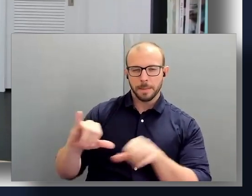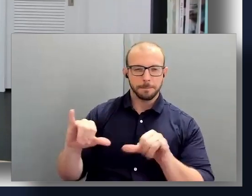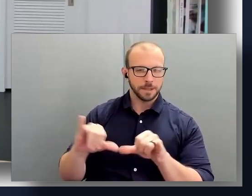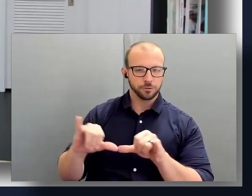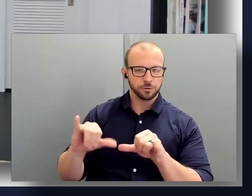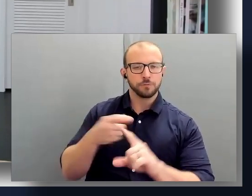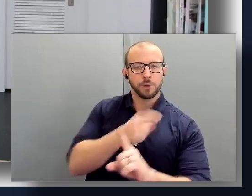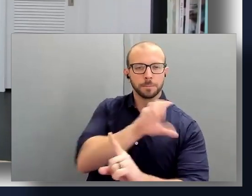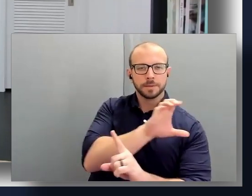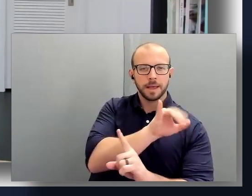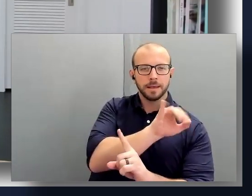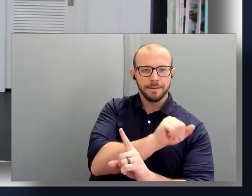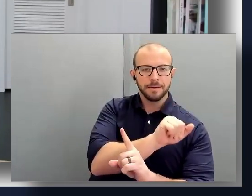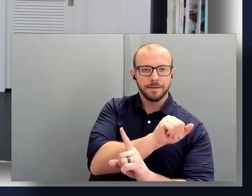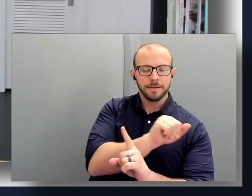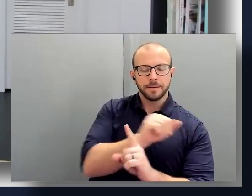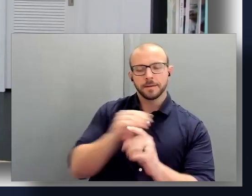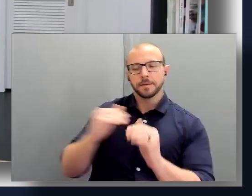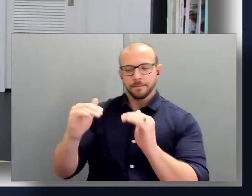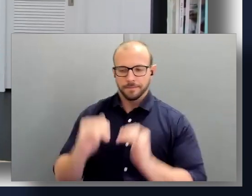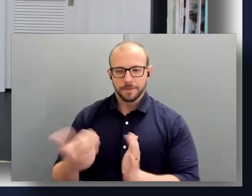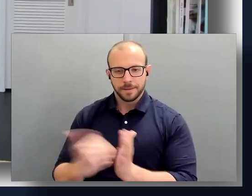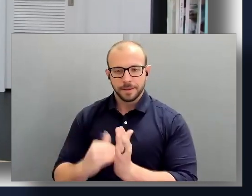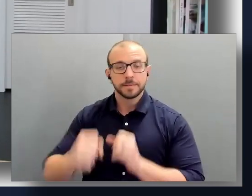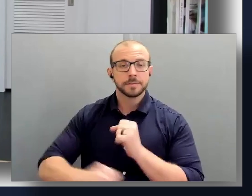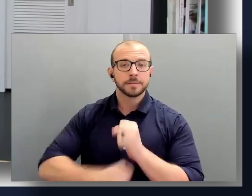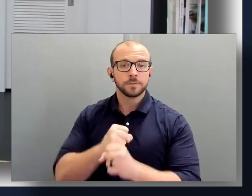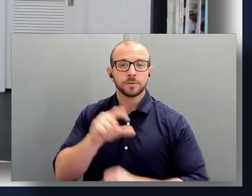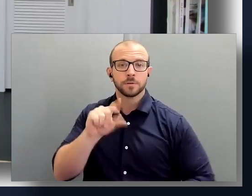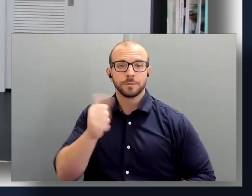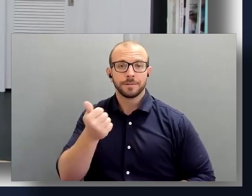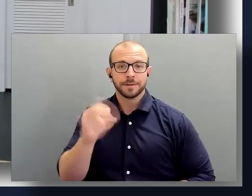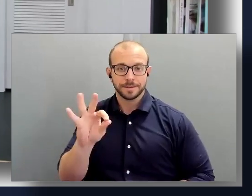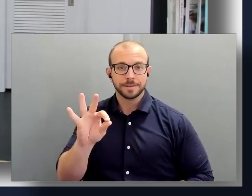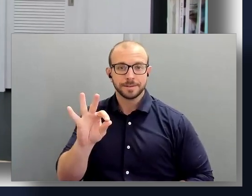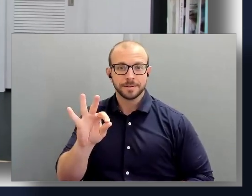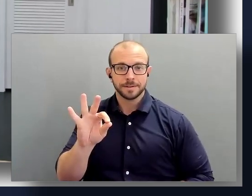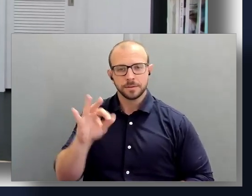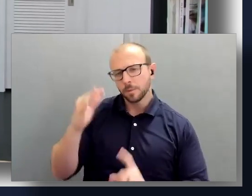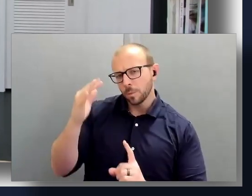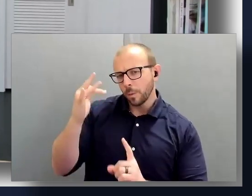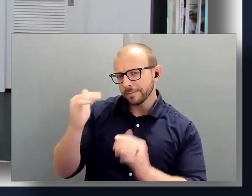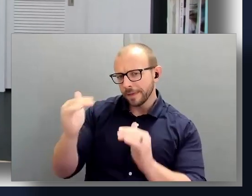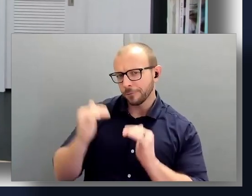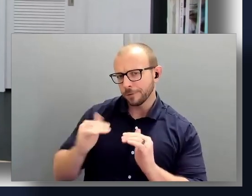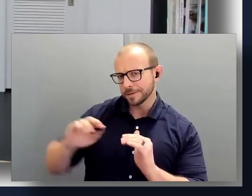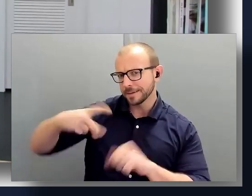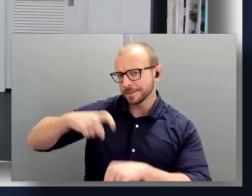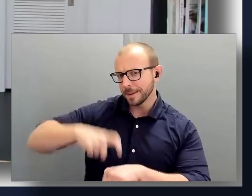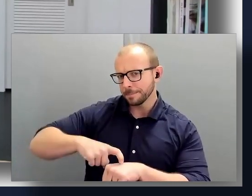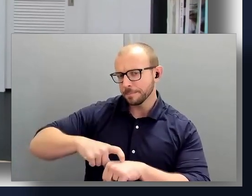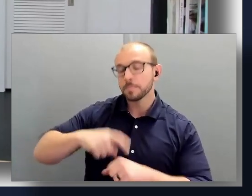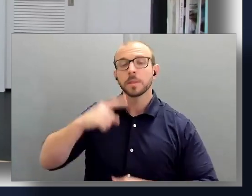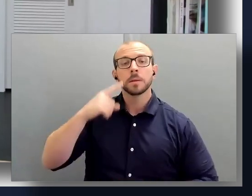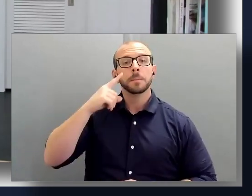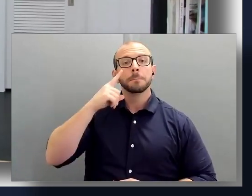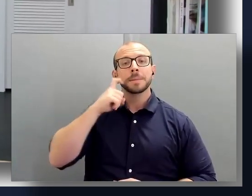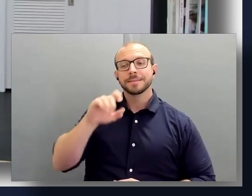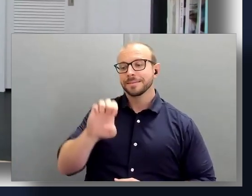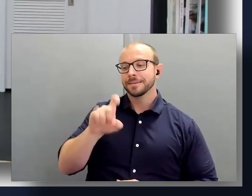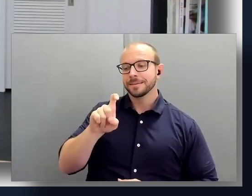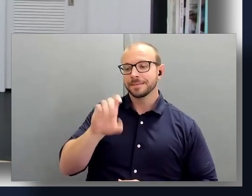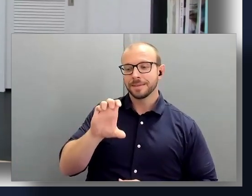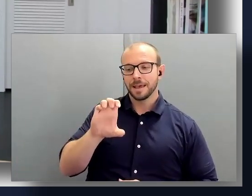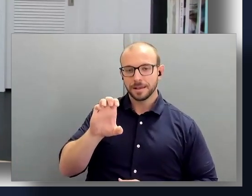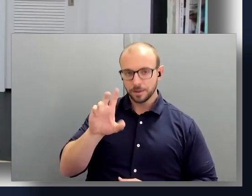on this measure that the CIA uses in 2019. And it was downgraded because